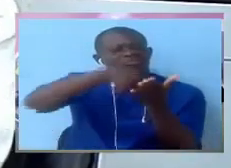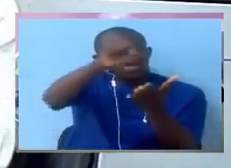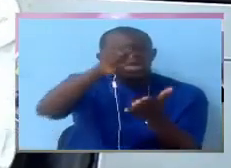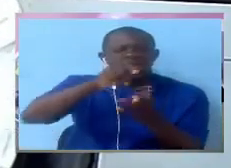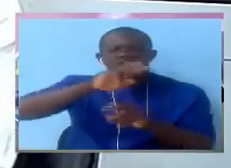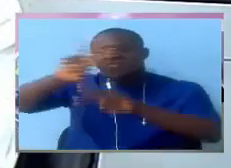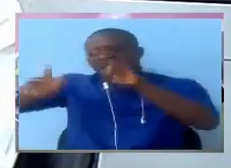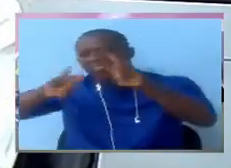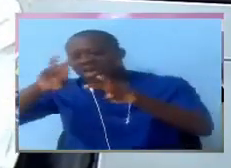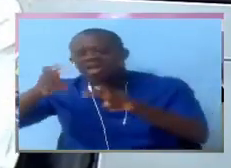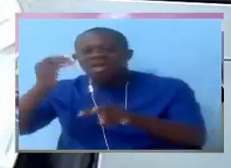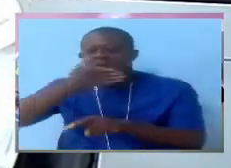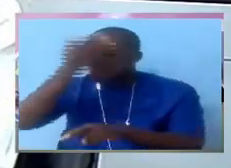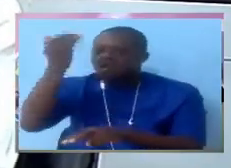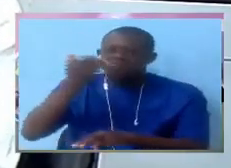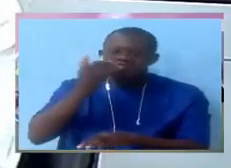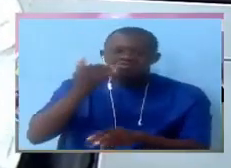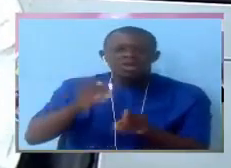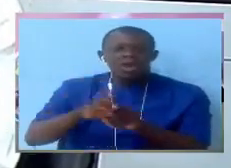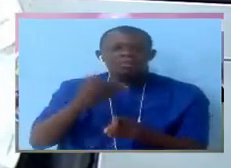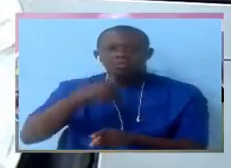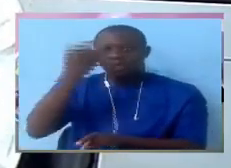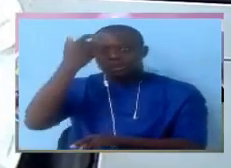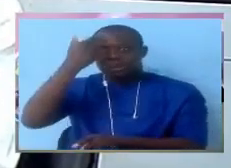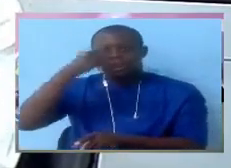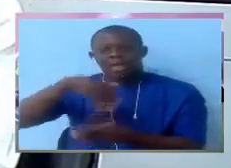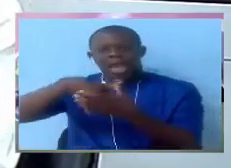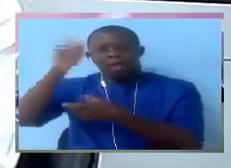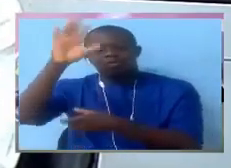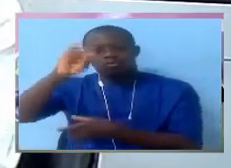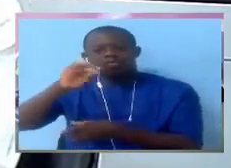dara. That was the perception, but sometimes that was not always